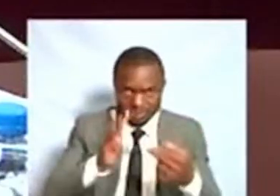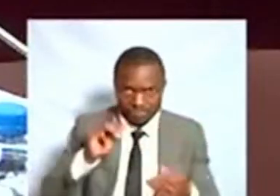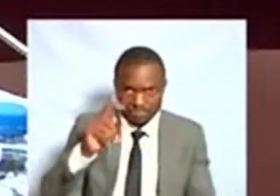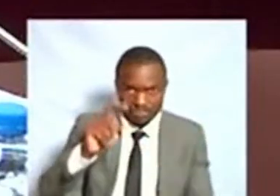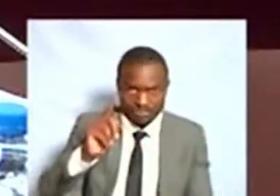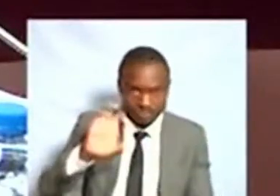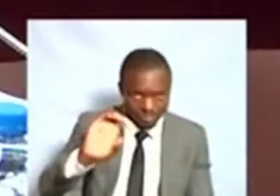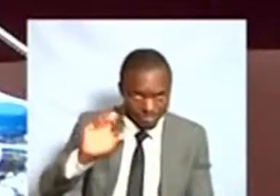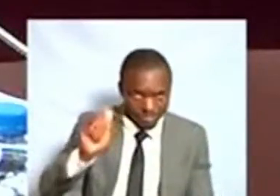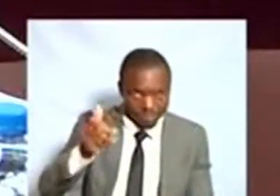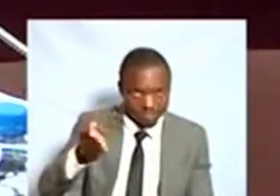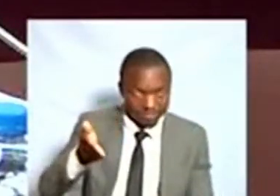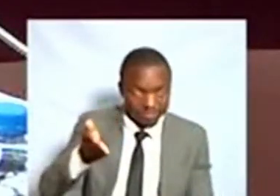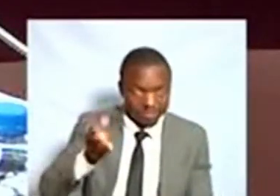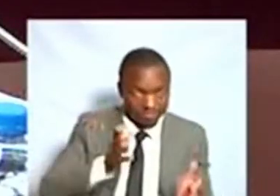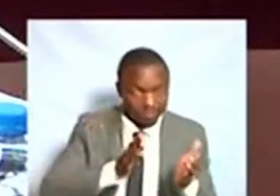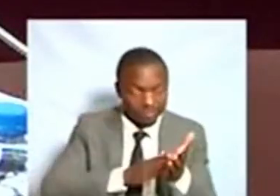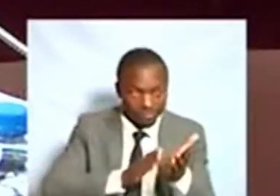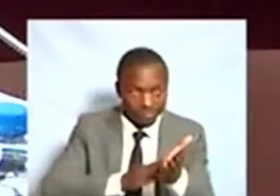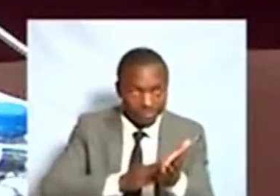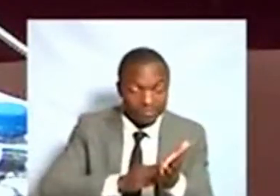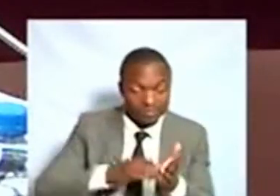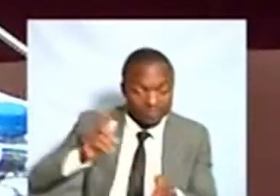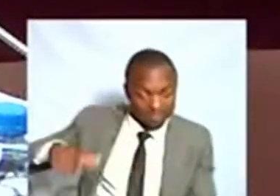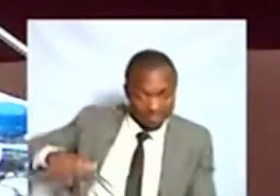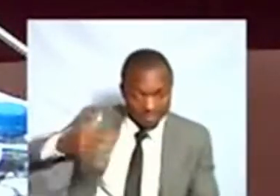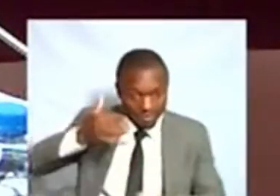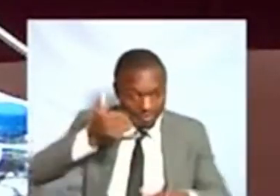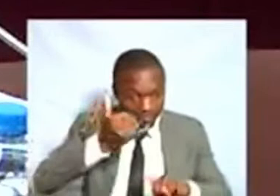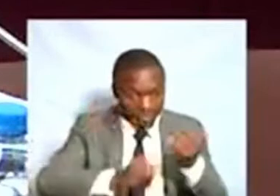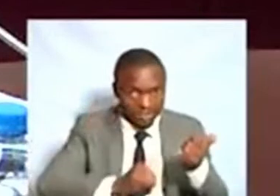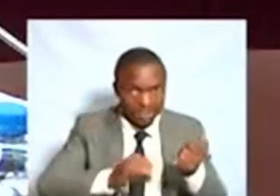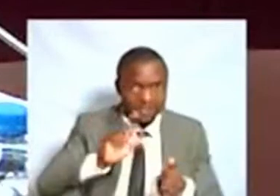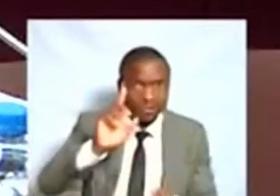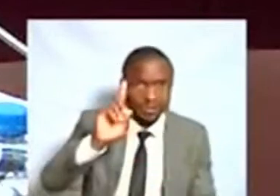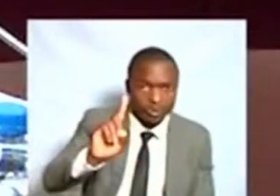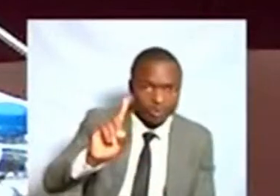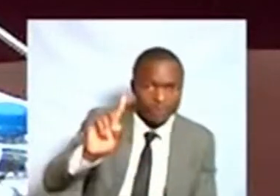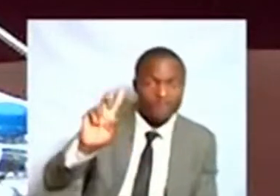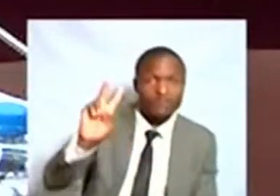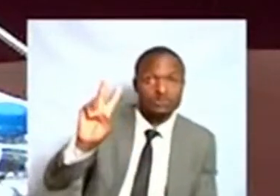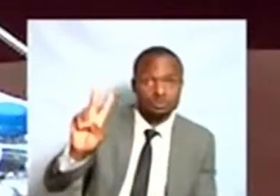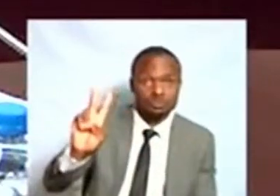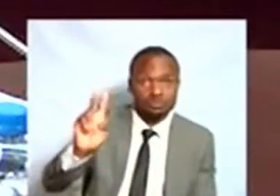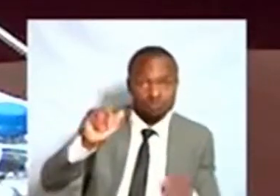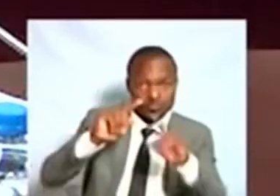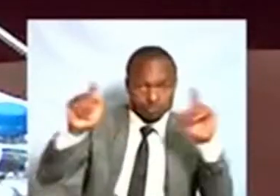Reason for the query. The council delayed in completion of a 1x2 classroom